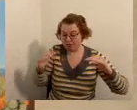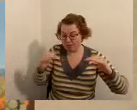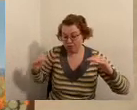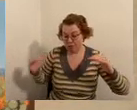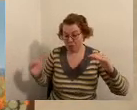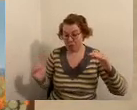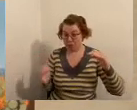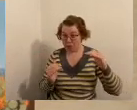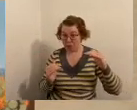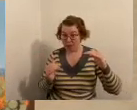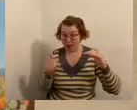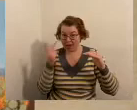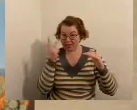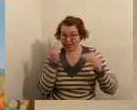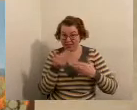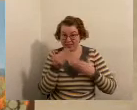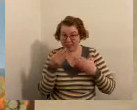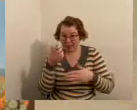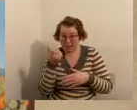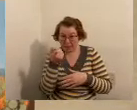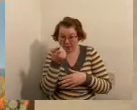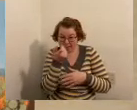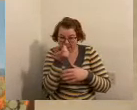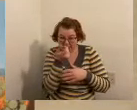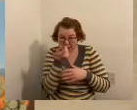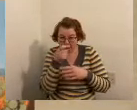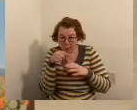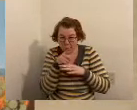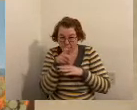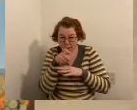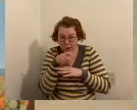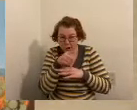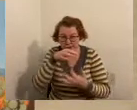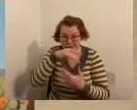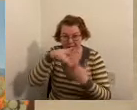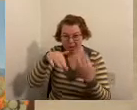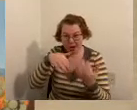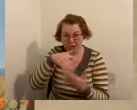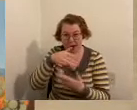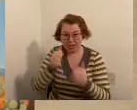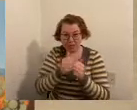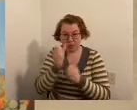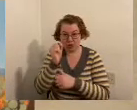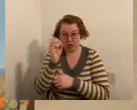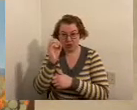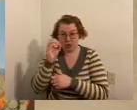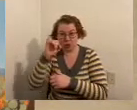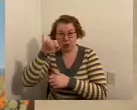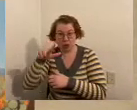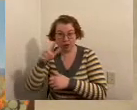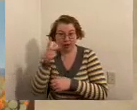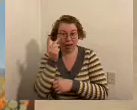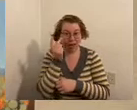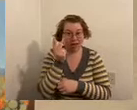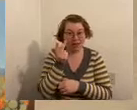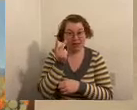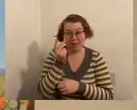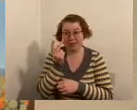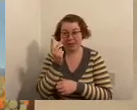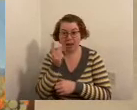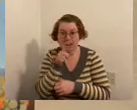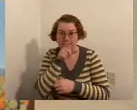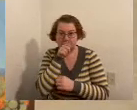see some of them, these little worms, interacting with the soil. I see